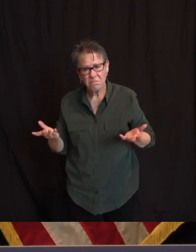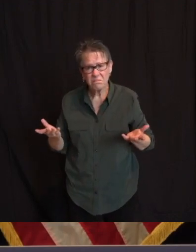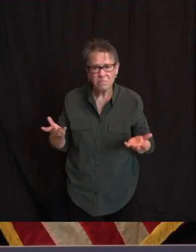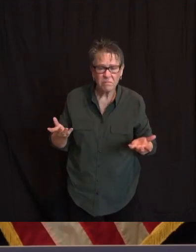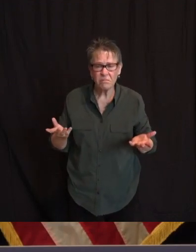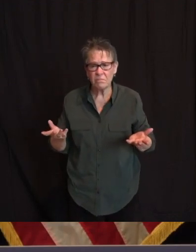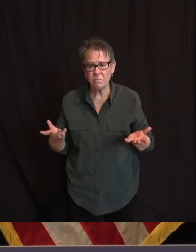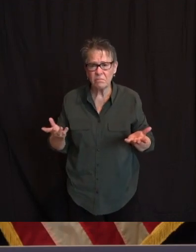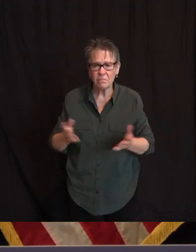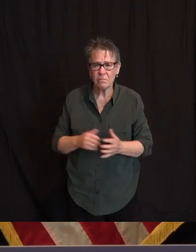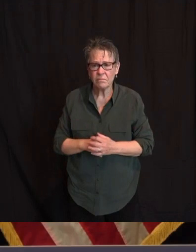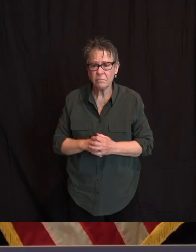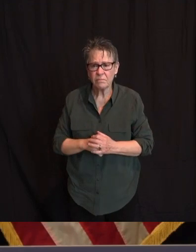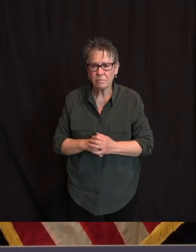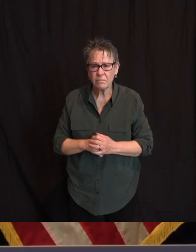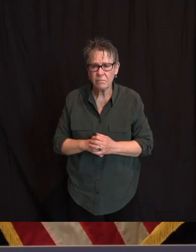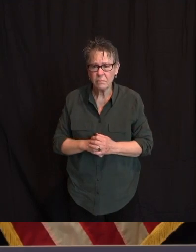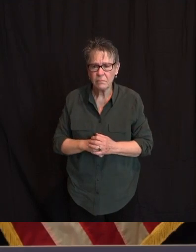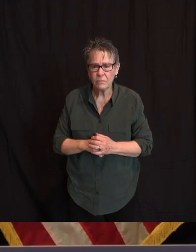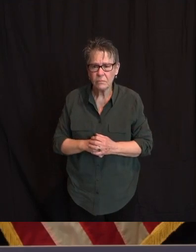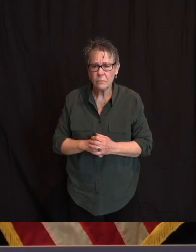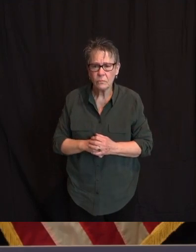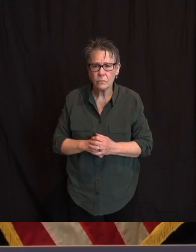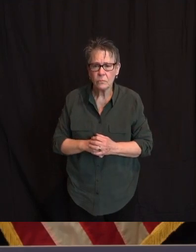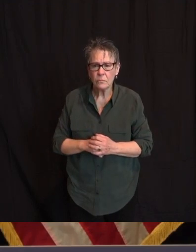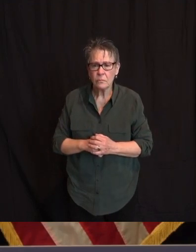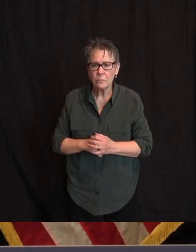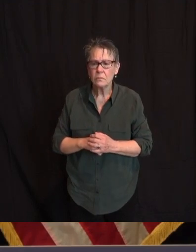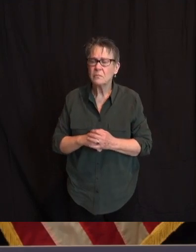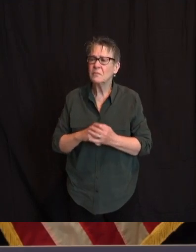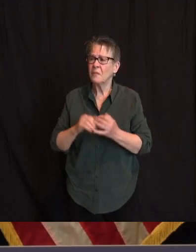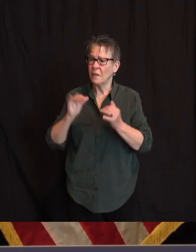the general election? And finally,